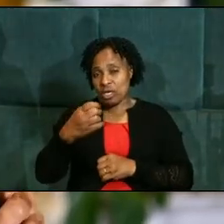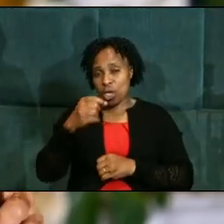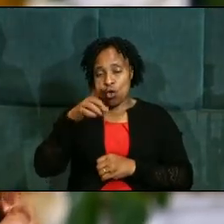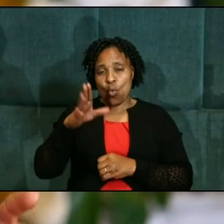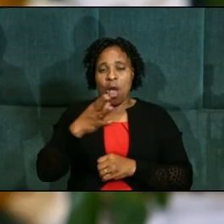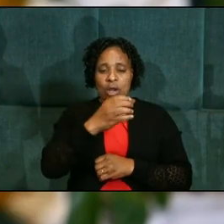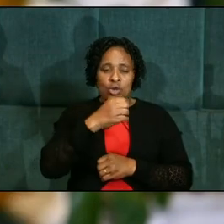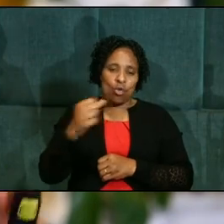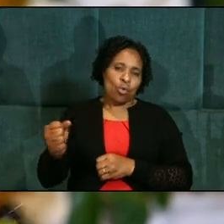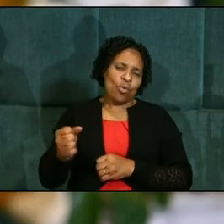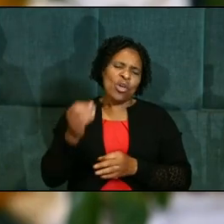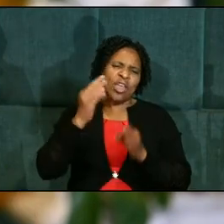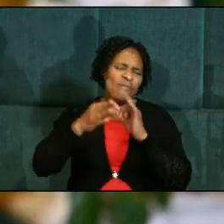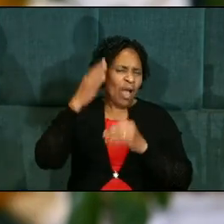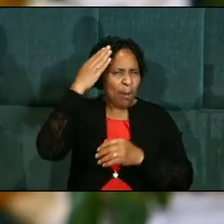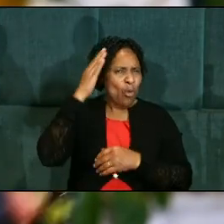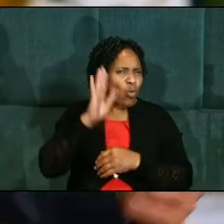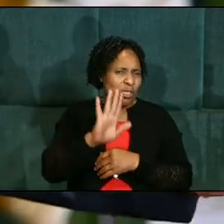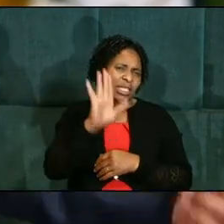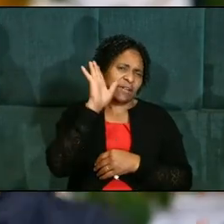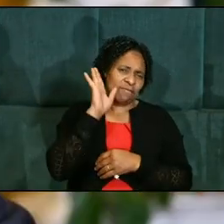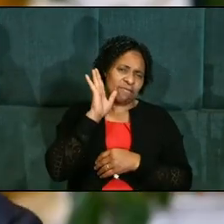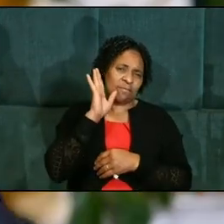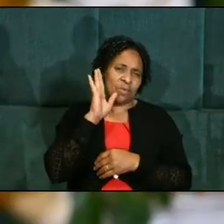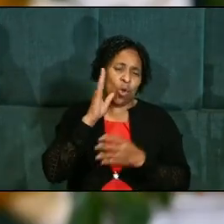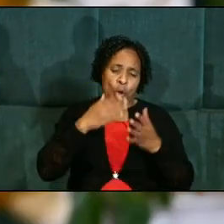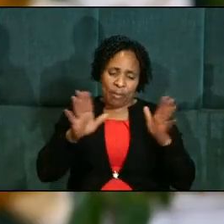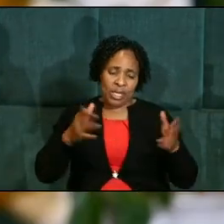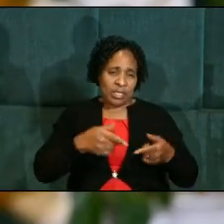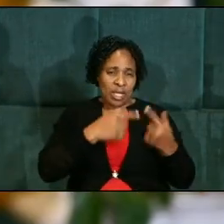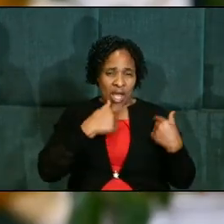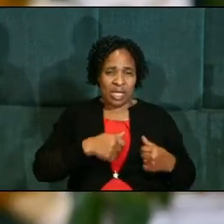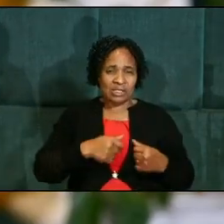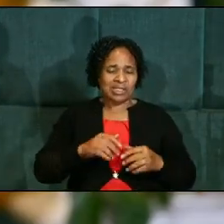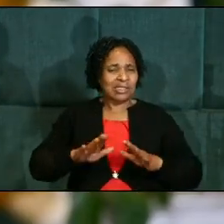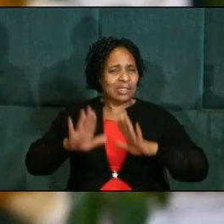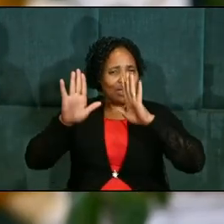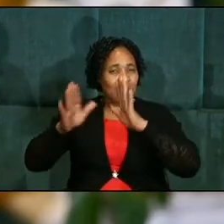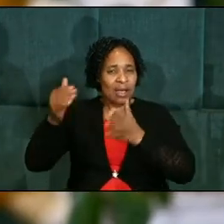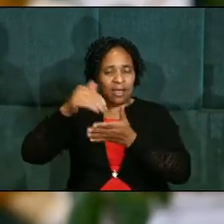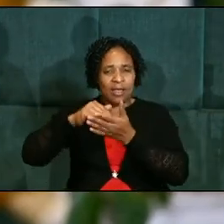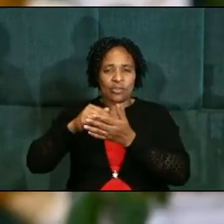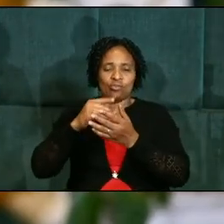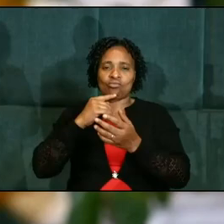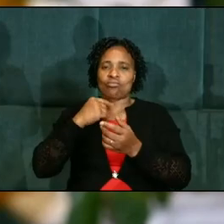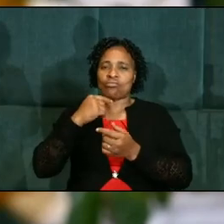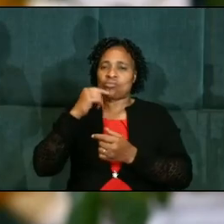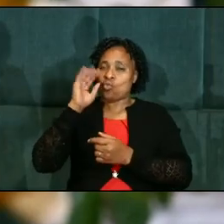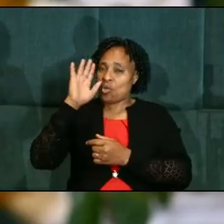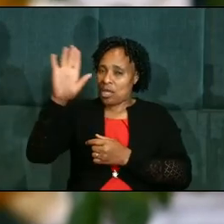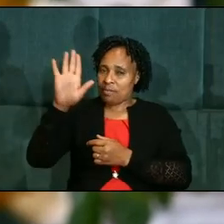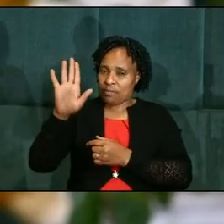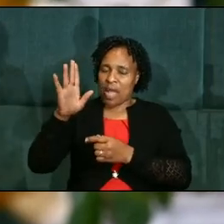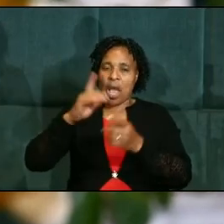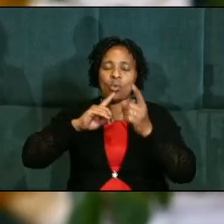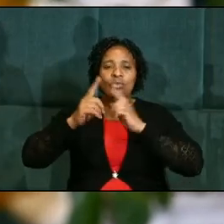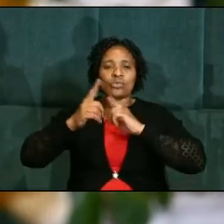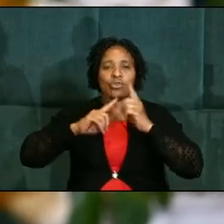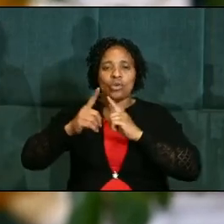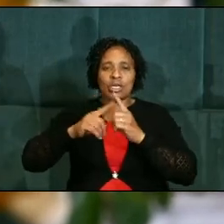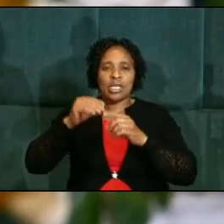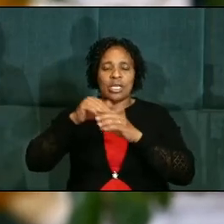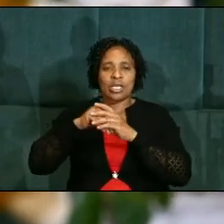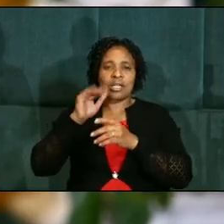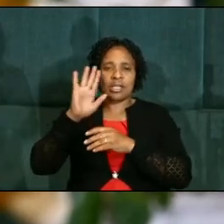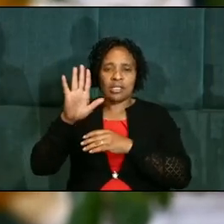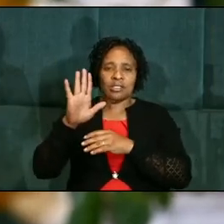you humble yourself, open your heart, surrender again to me, I will top you up in the areas